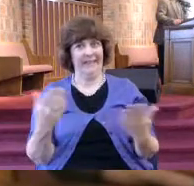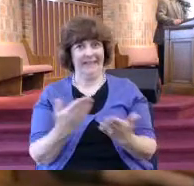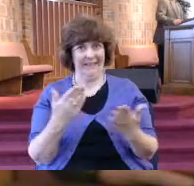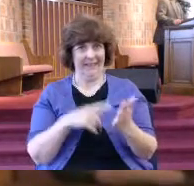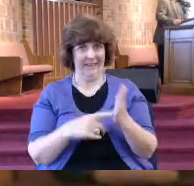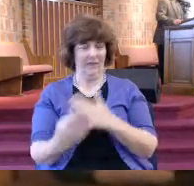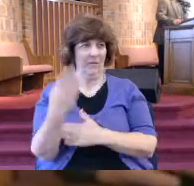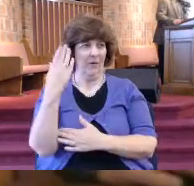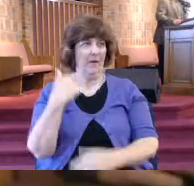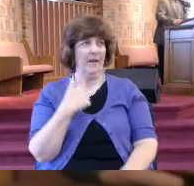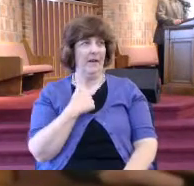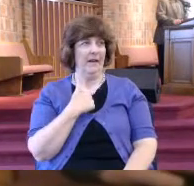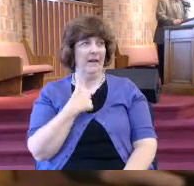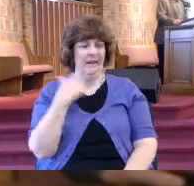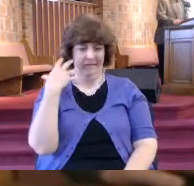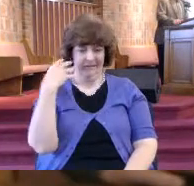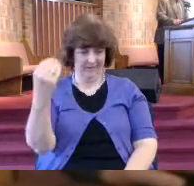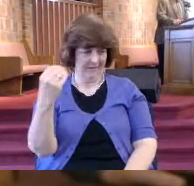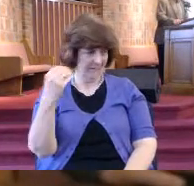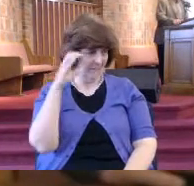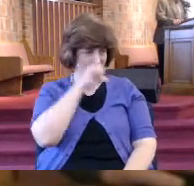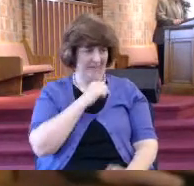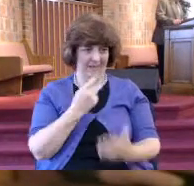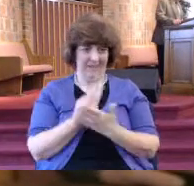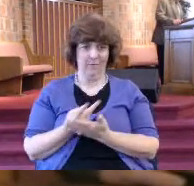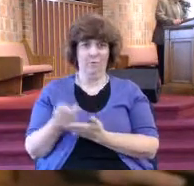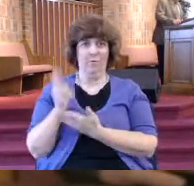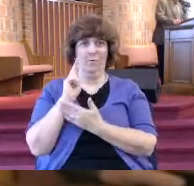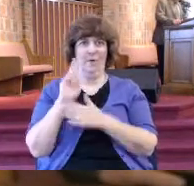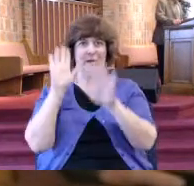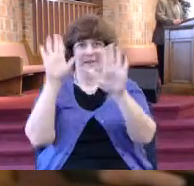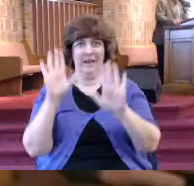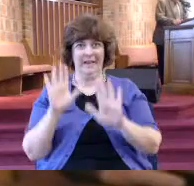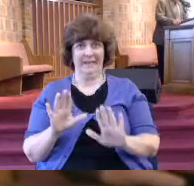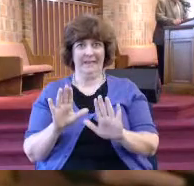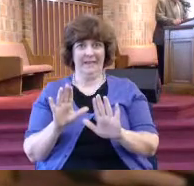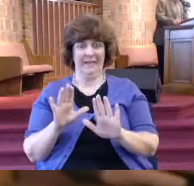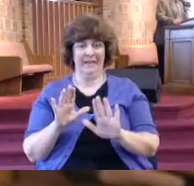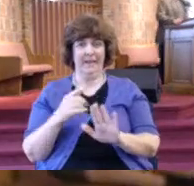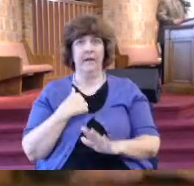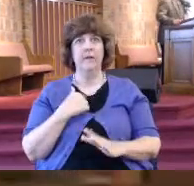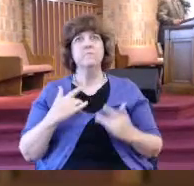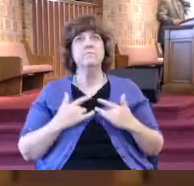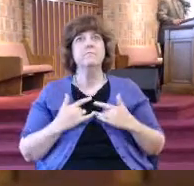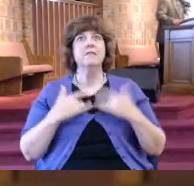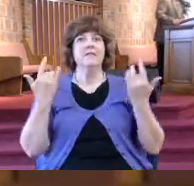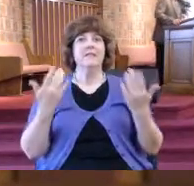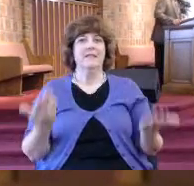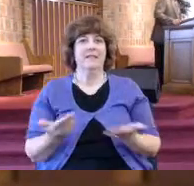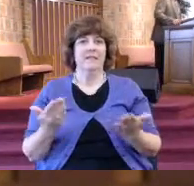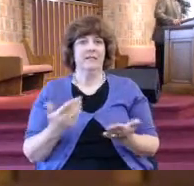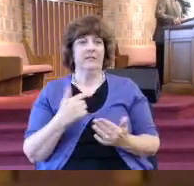of pocket for the last 2 weeks on Sunday. I am thrilled to be here. I appreciate